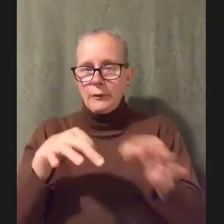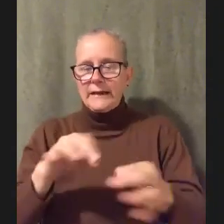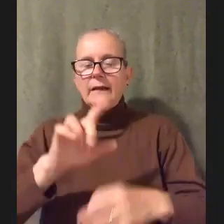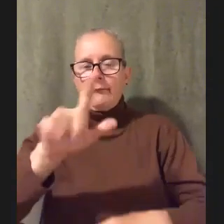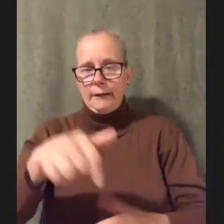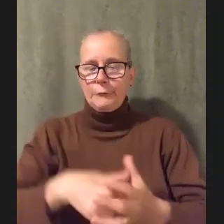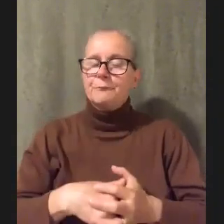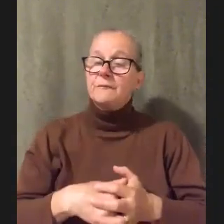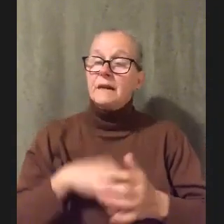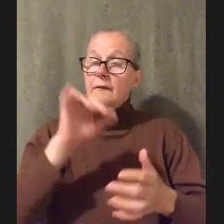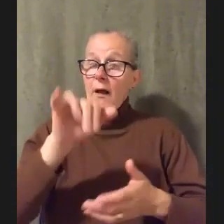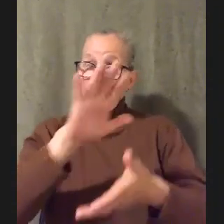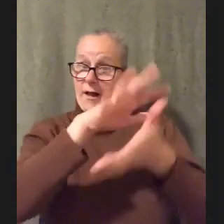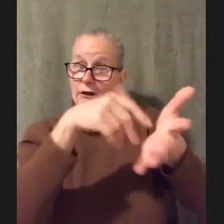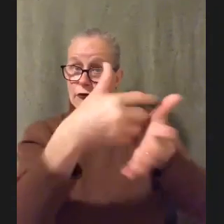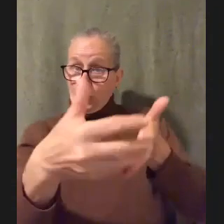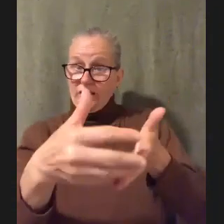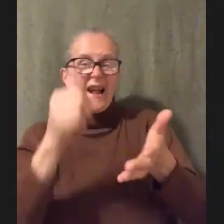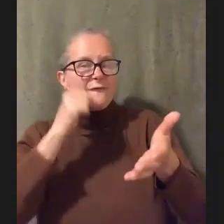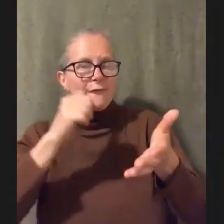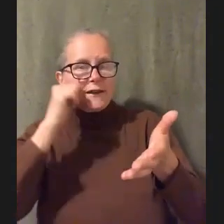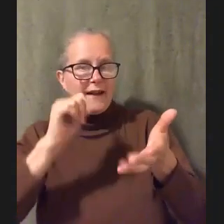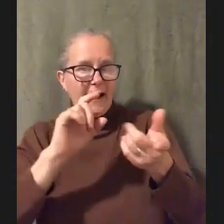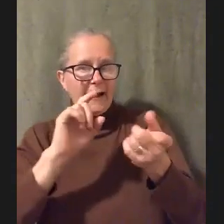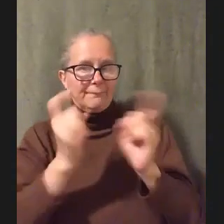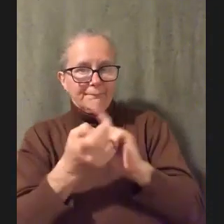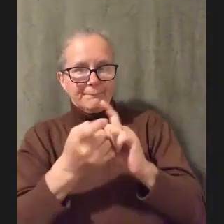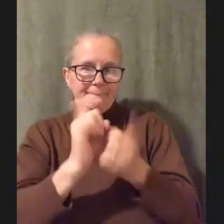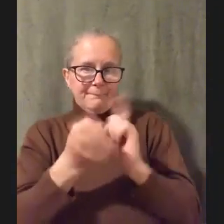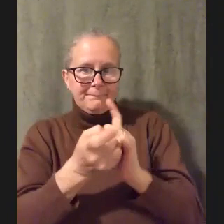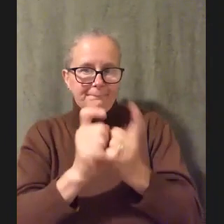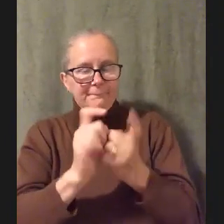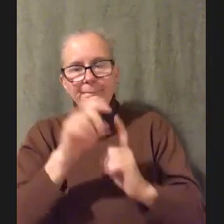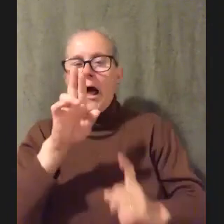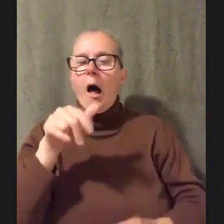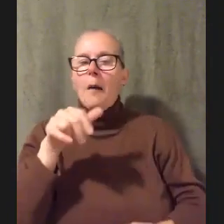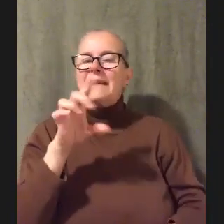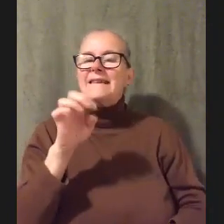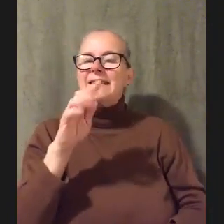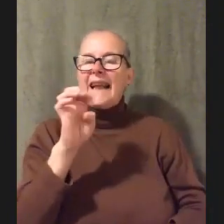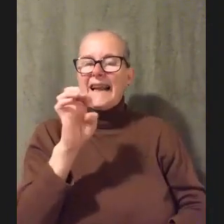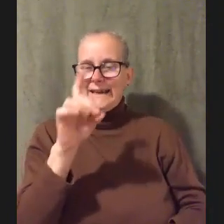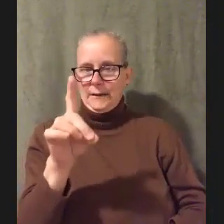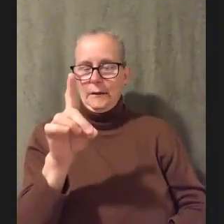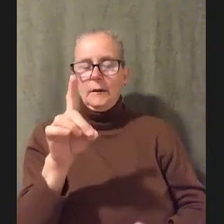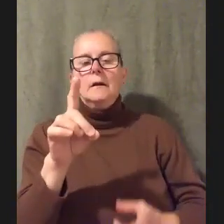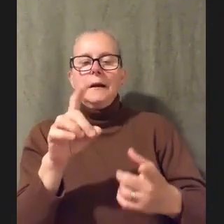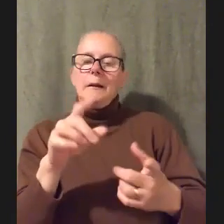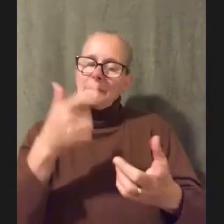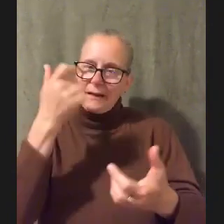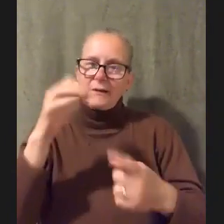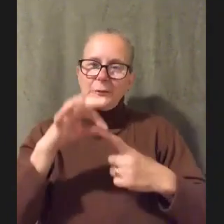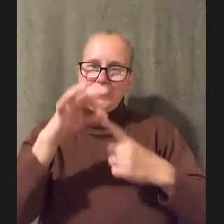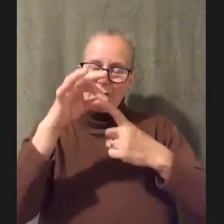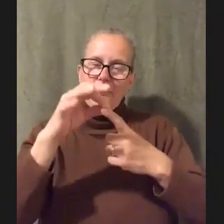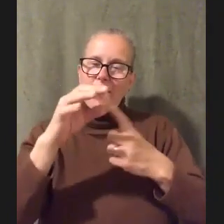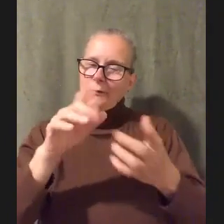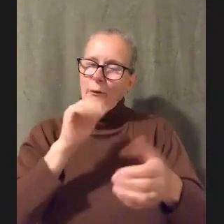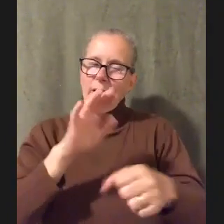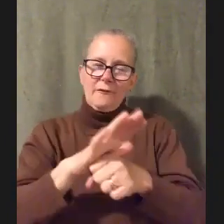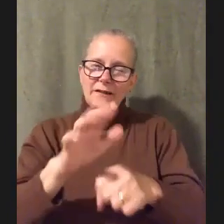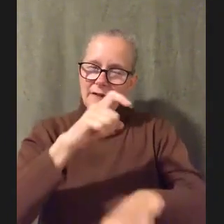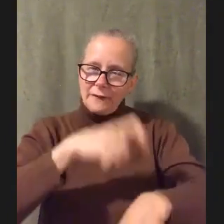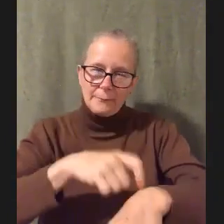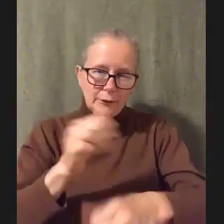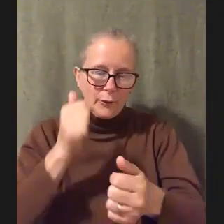That chart won't be updated daily because that takes a special analysis that's not automated, and we don't have enough time to do that every day, but we'll